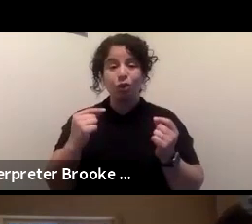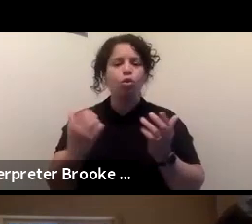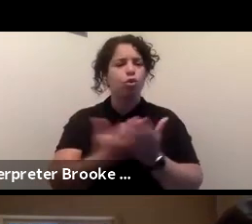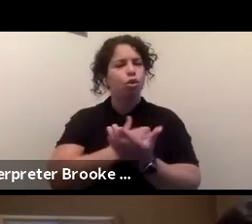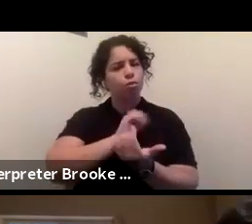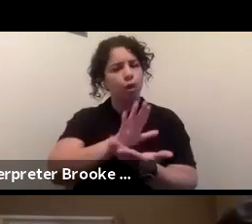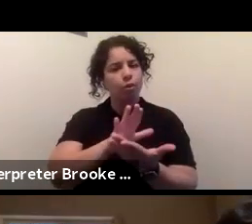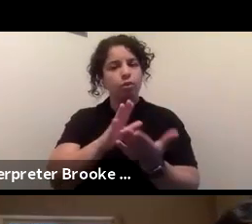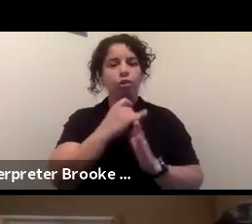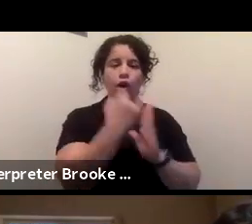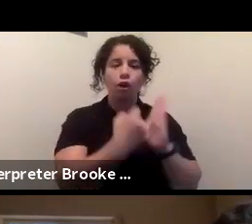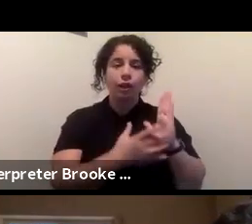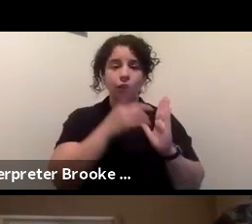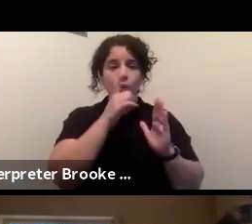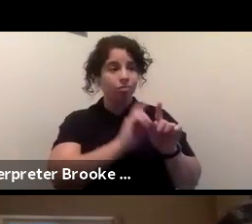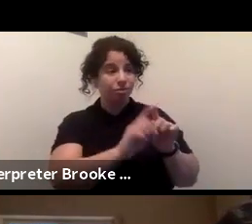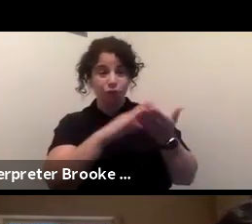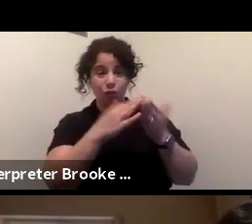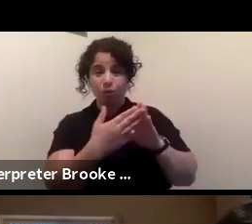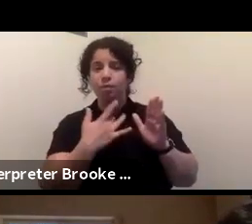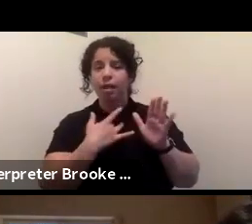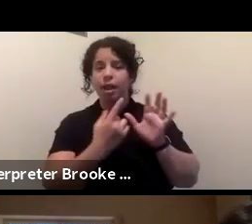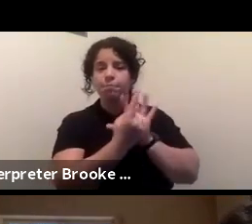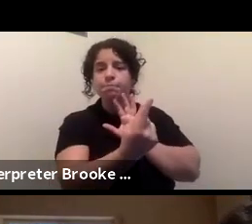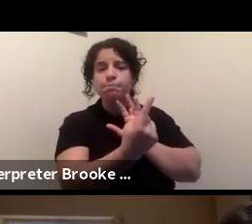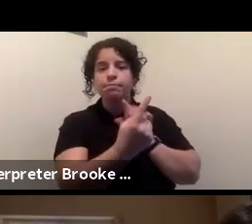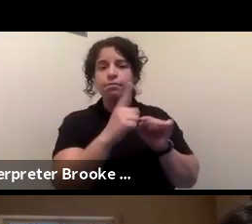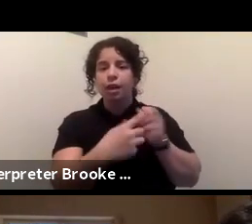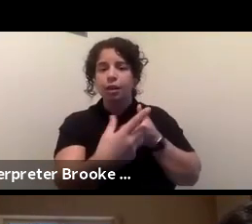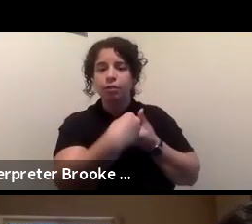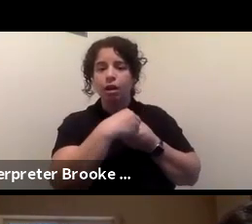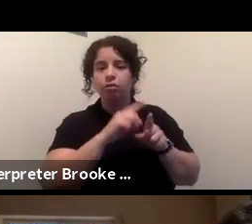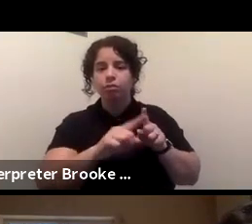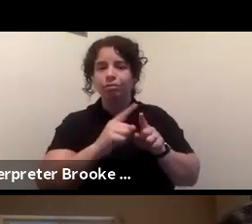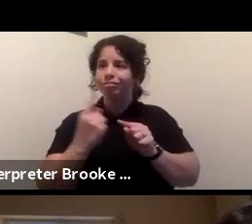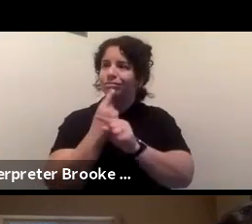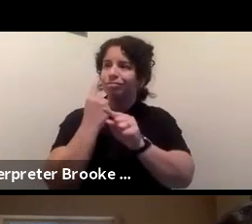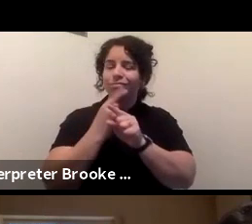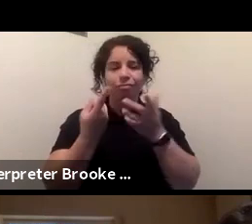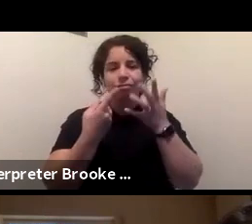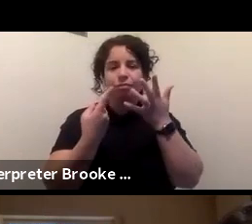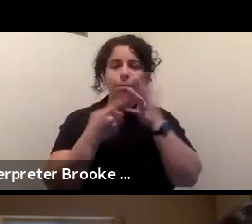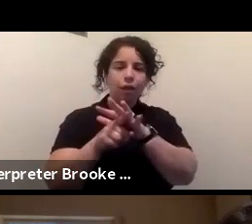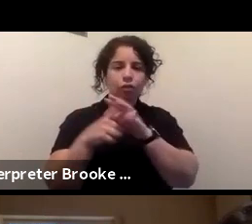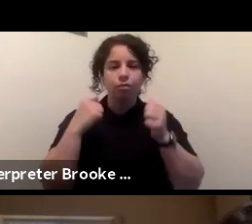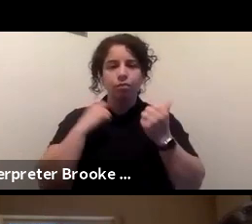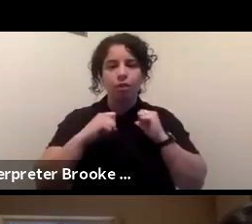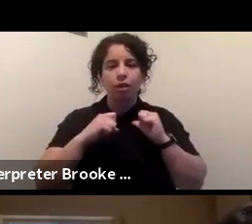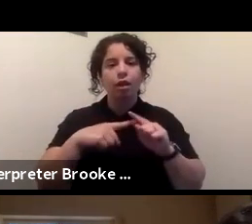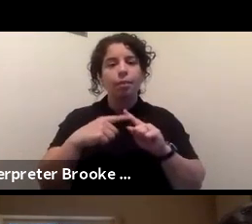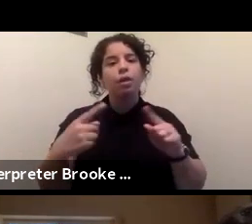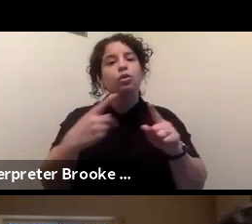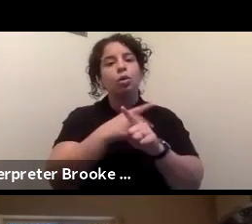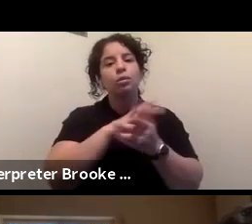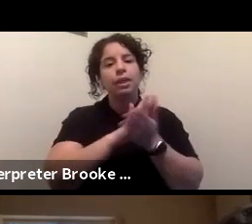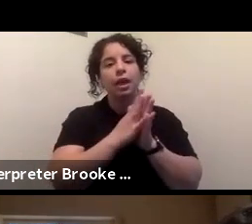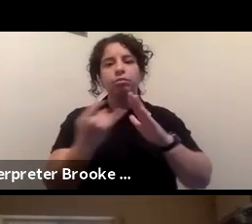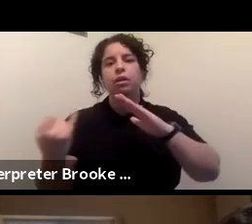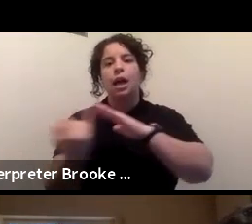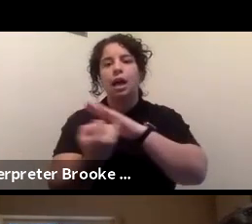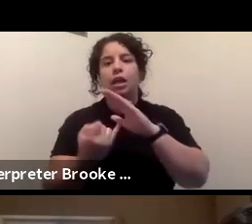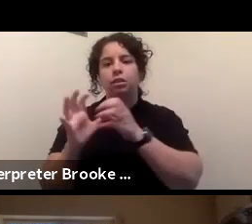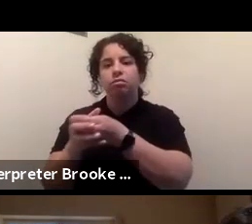communities that have been historically excluded from mainstream performance ecologies and which have been further siloed into spaces of making